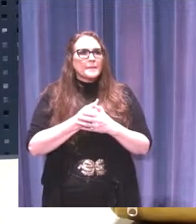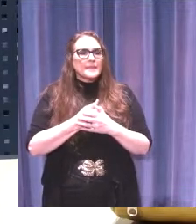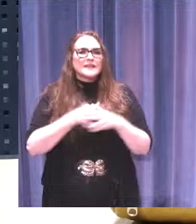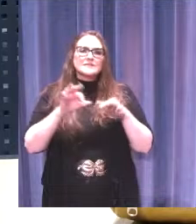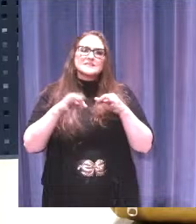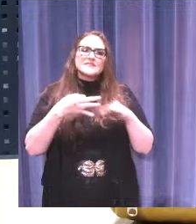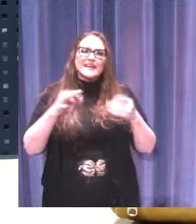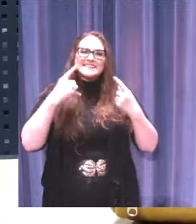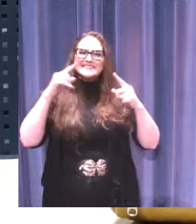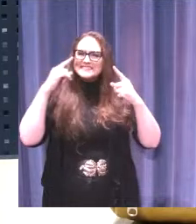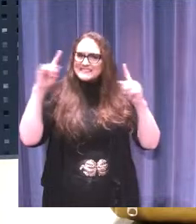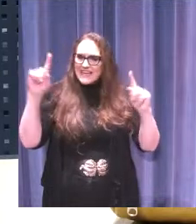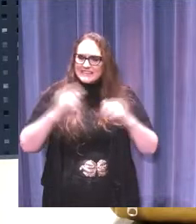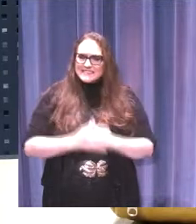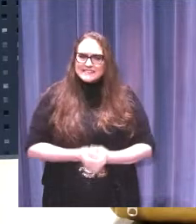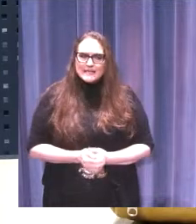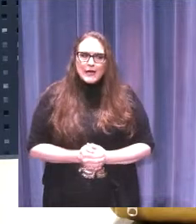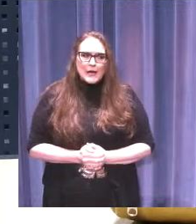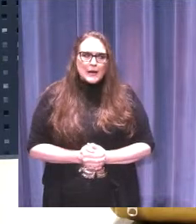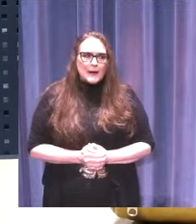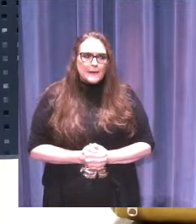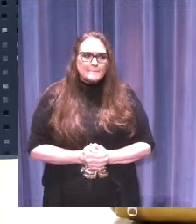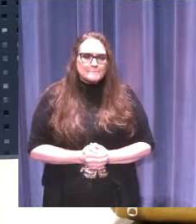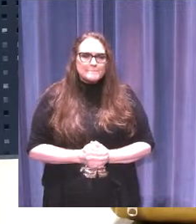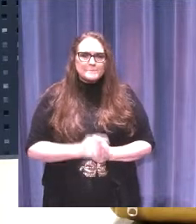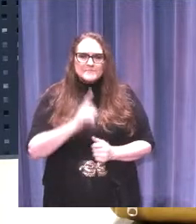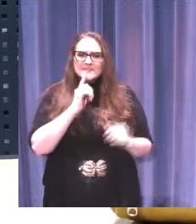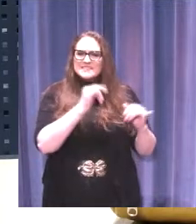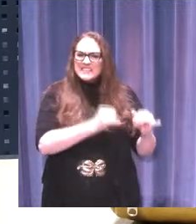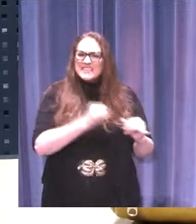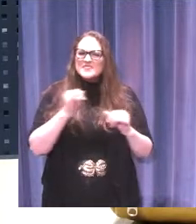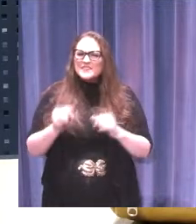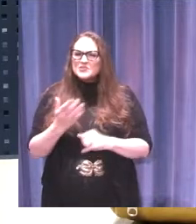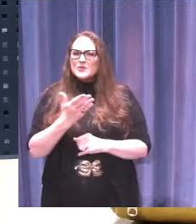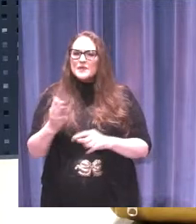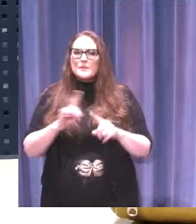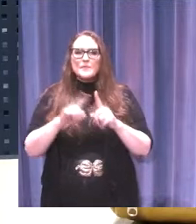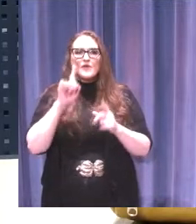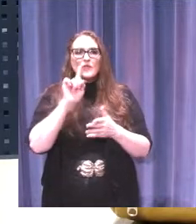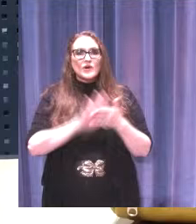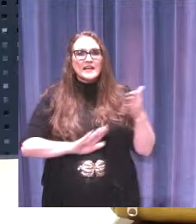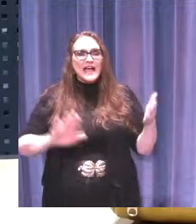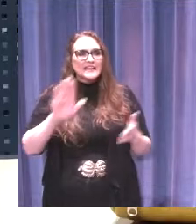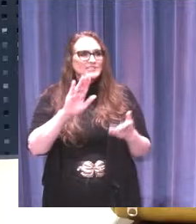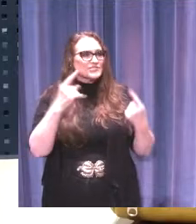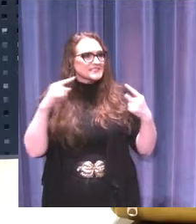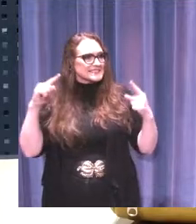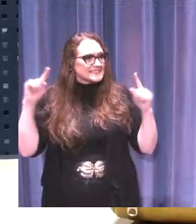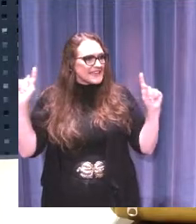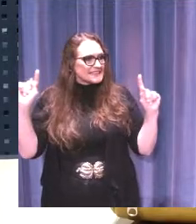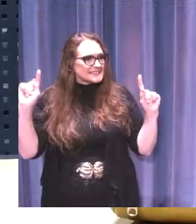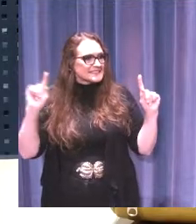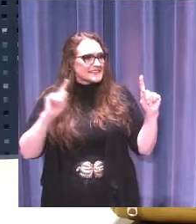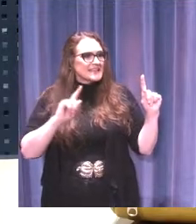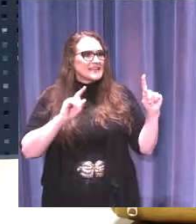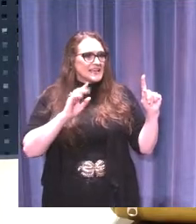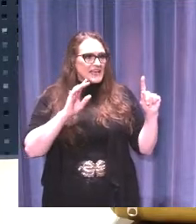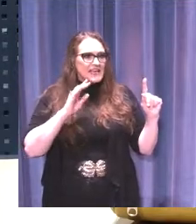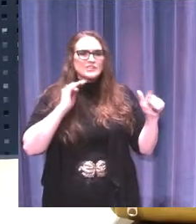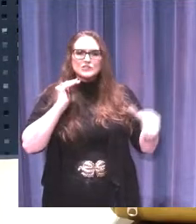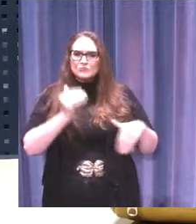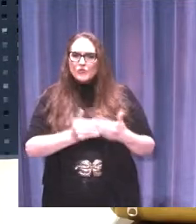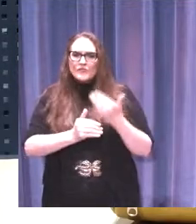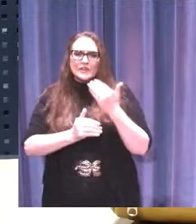define success? That's such an individual thing. But for a college, success is they're moving along,